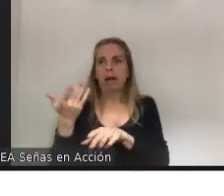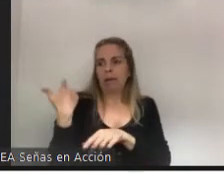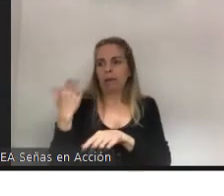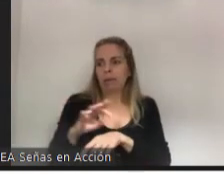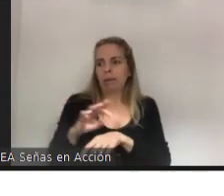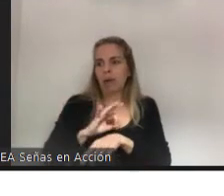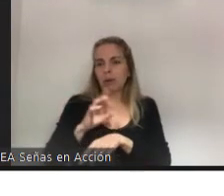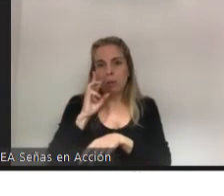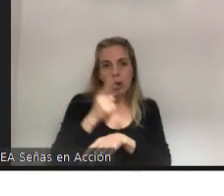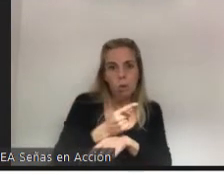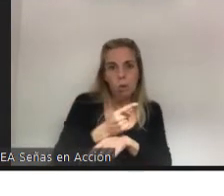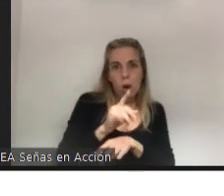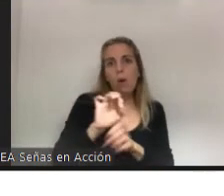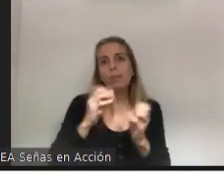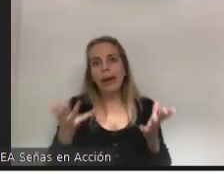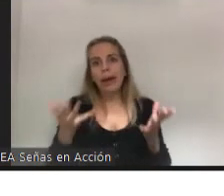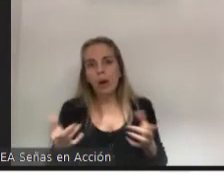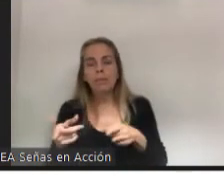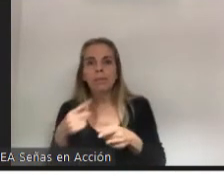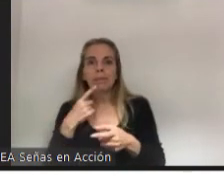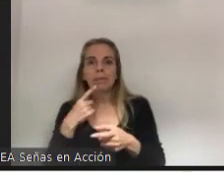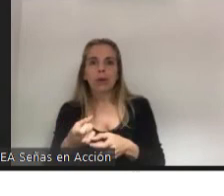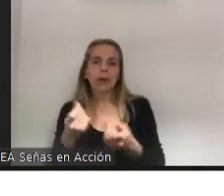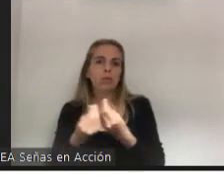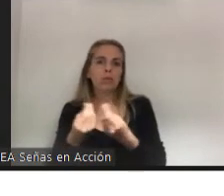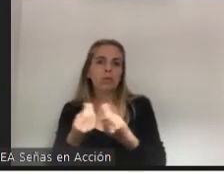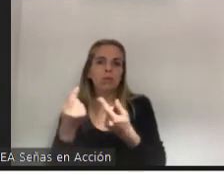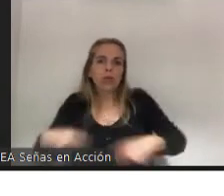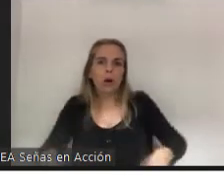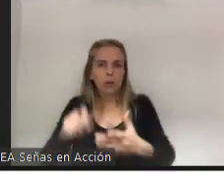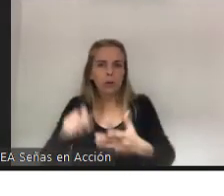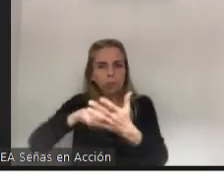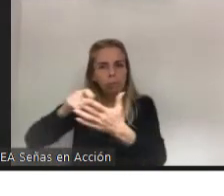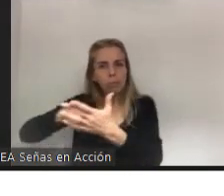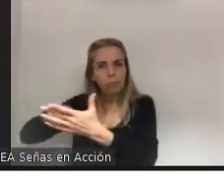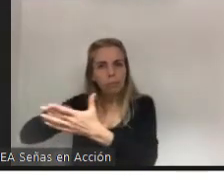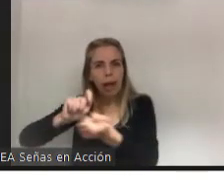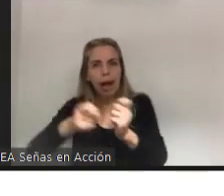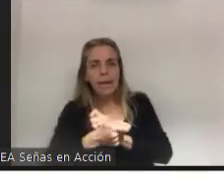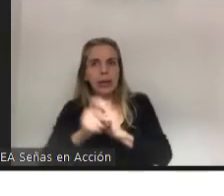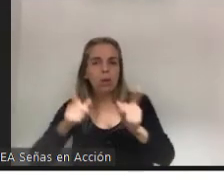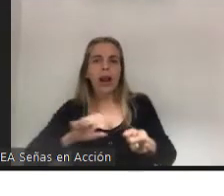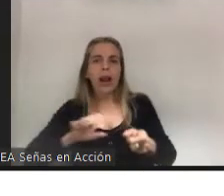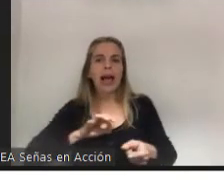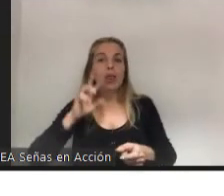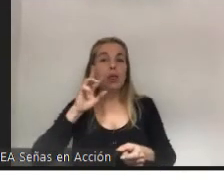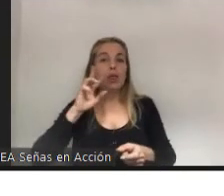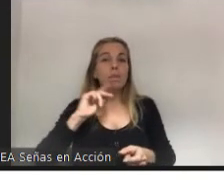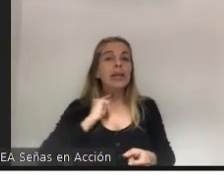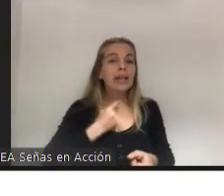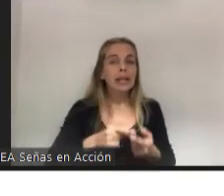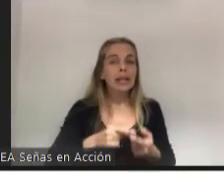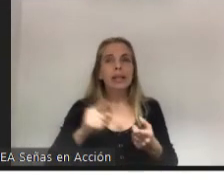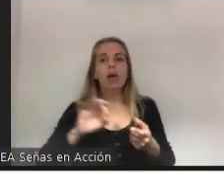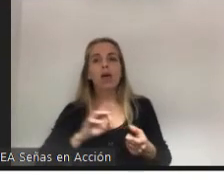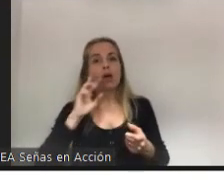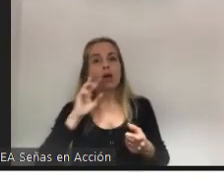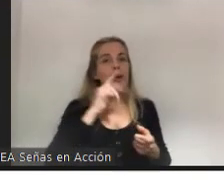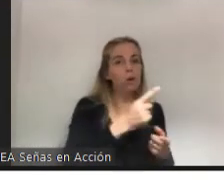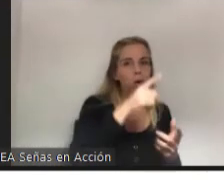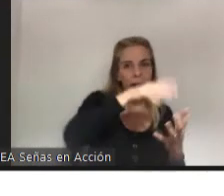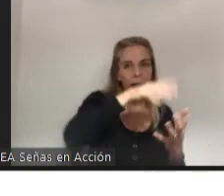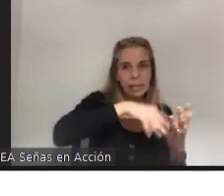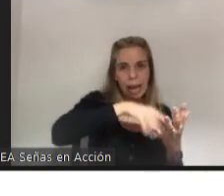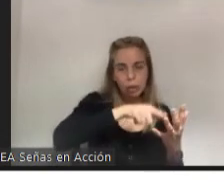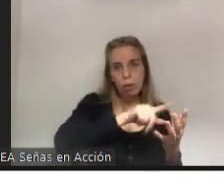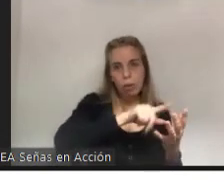thinking it was much better than the one in 2001. But then I realized that there were things that made no sense. The